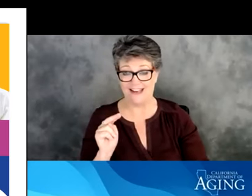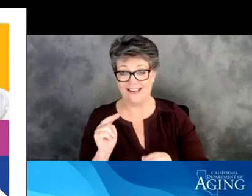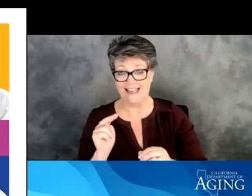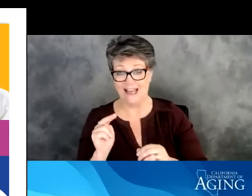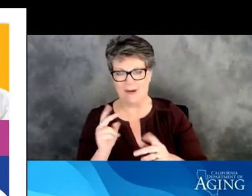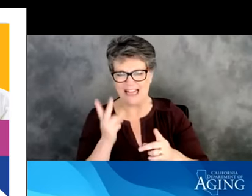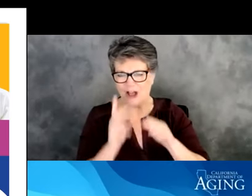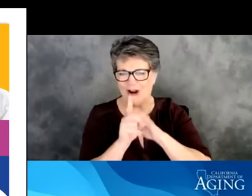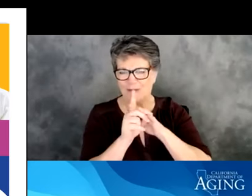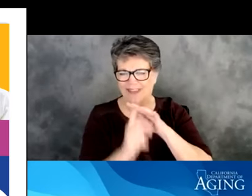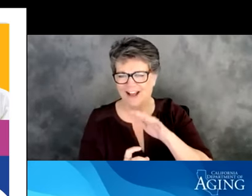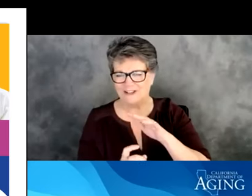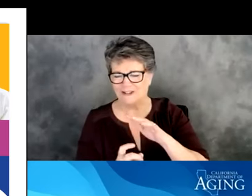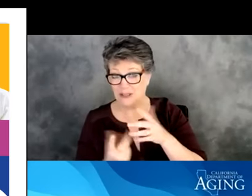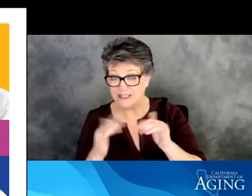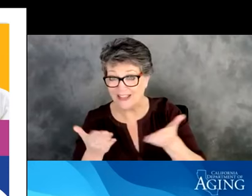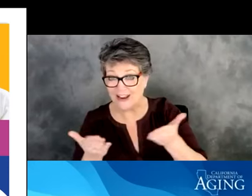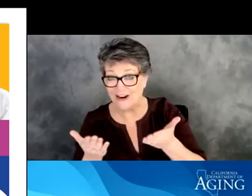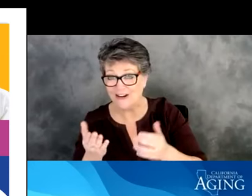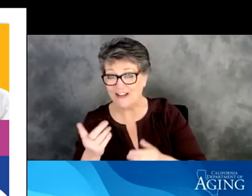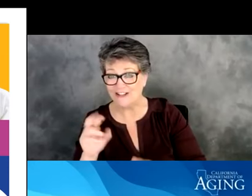Mark, are you still with us?